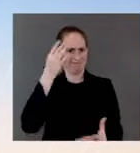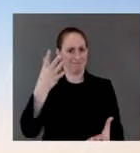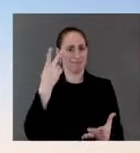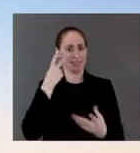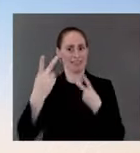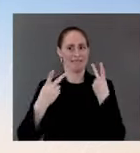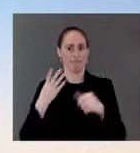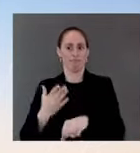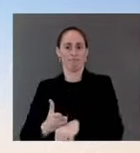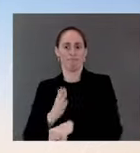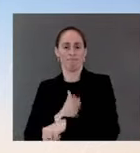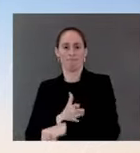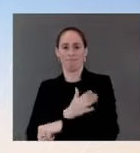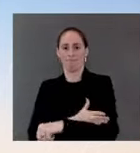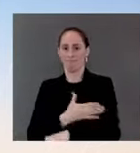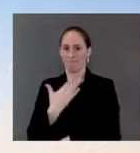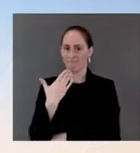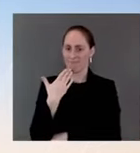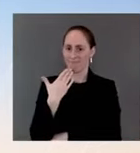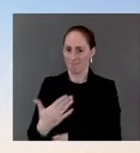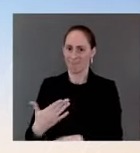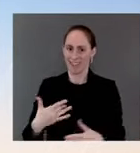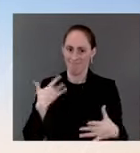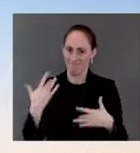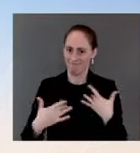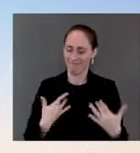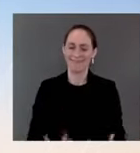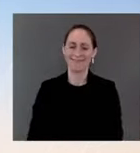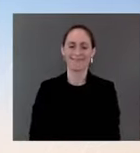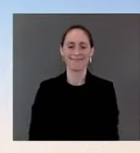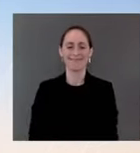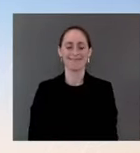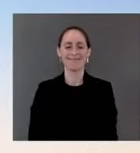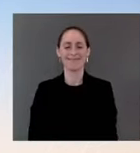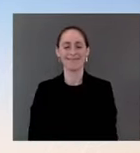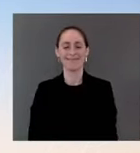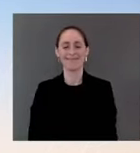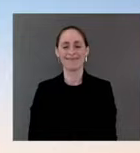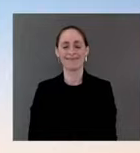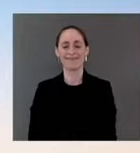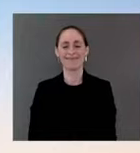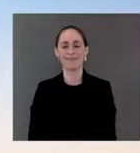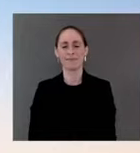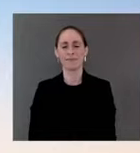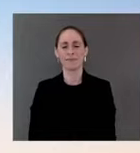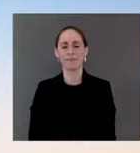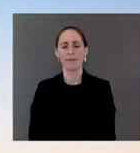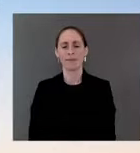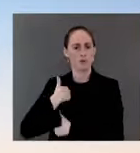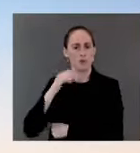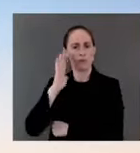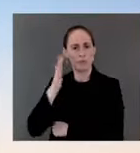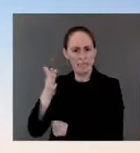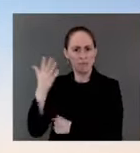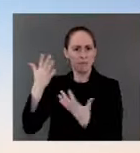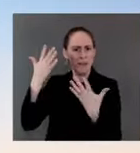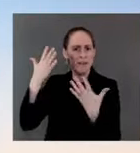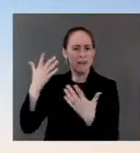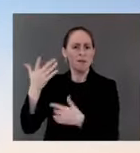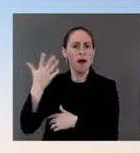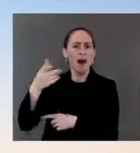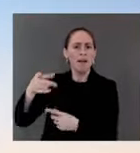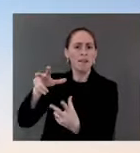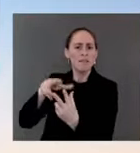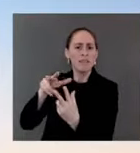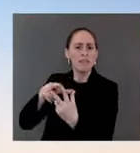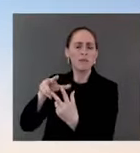to come in the coming days, I promise, but I can confirm for you that on Thursday, the President will award the Medal of Honor to them.